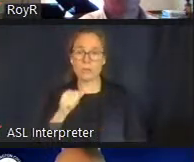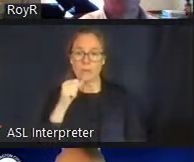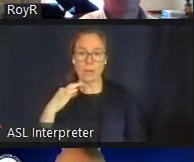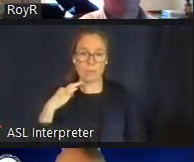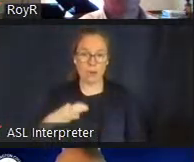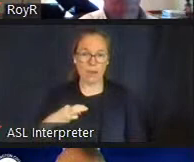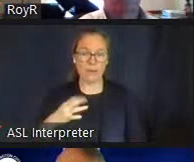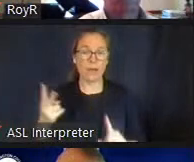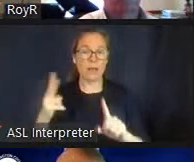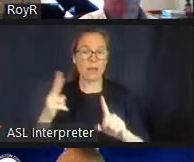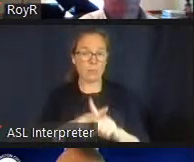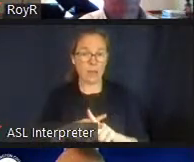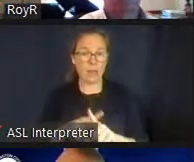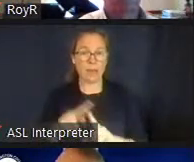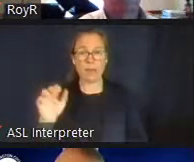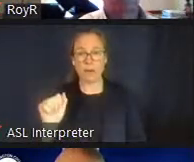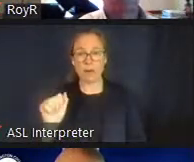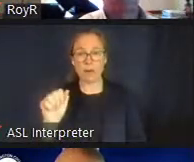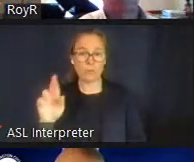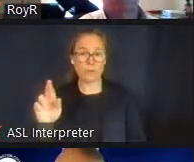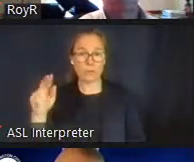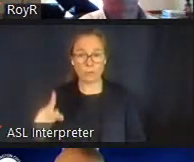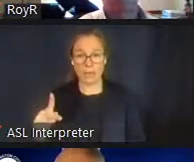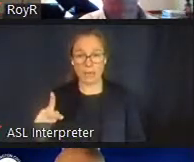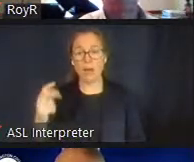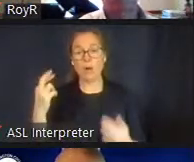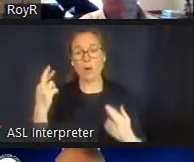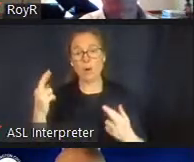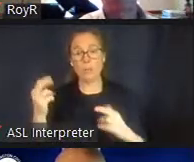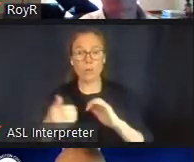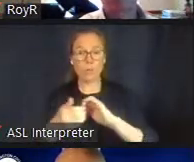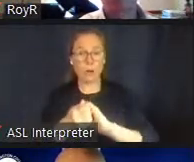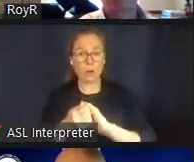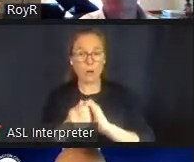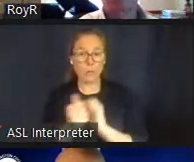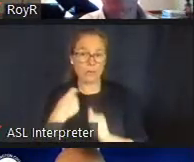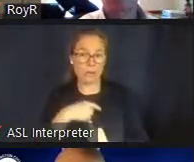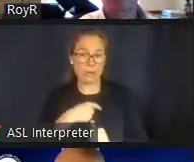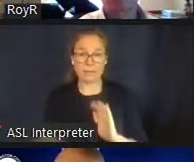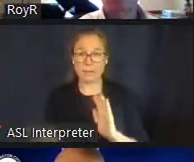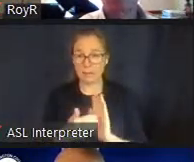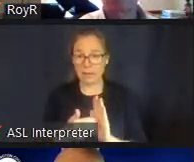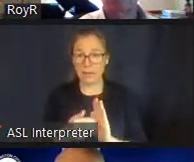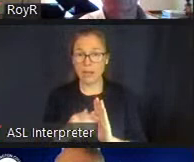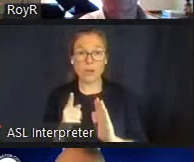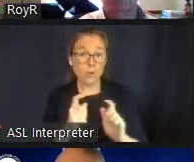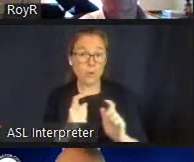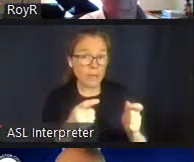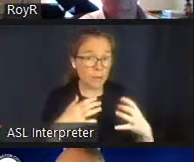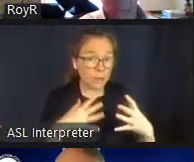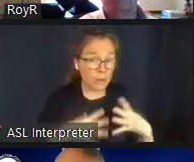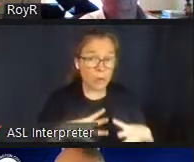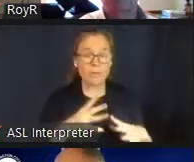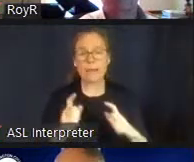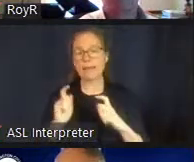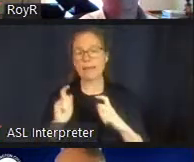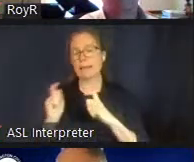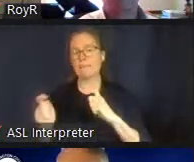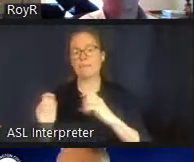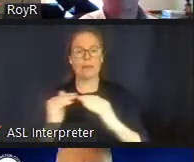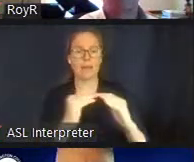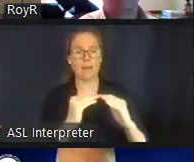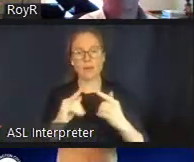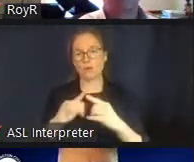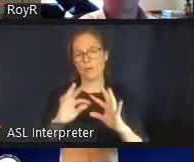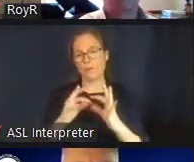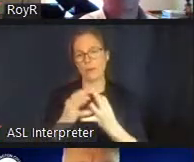American Rescue Plan, and I hope you'll partner with us again. You aren't just providing clothes, you're providing equity for those families in